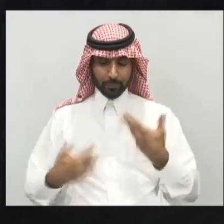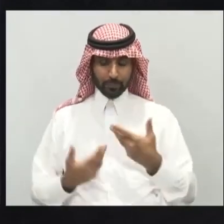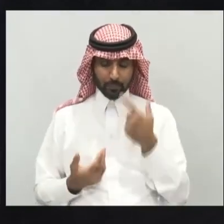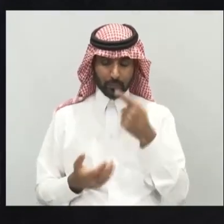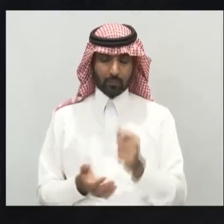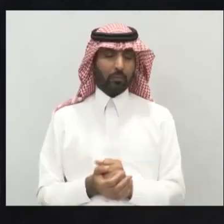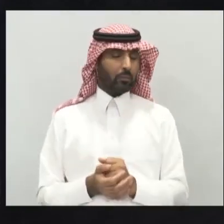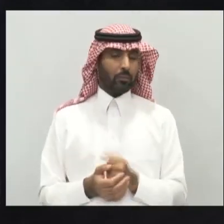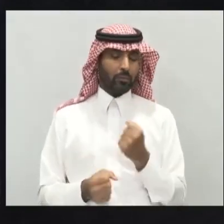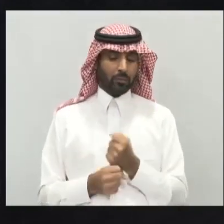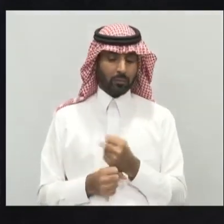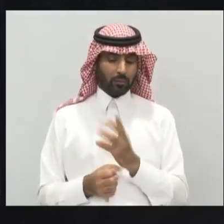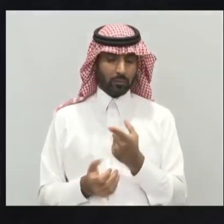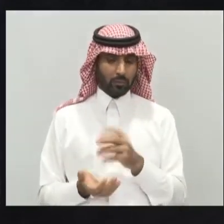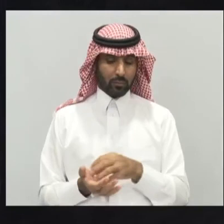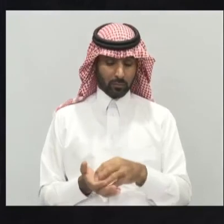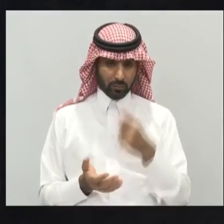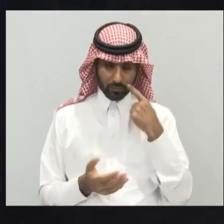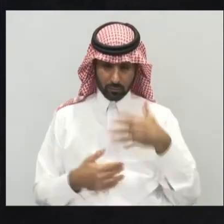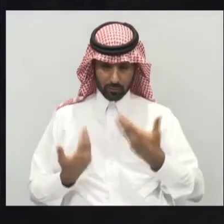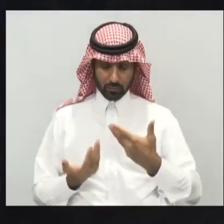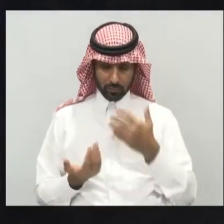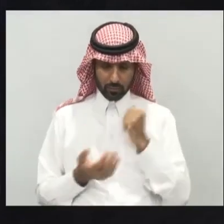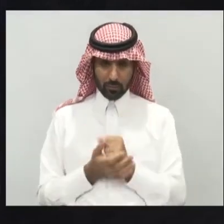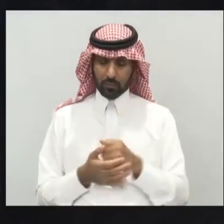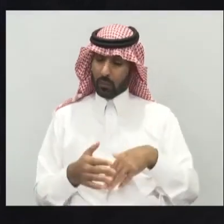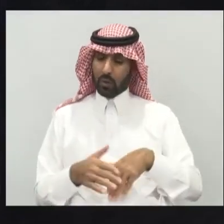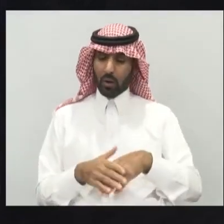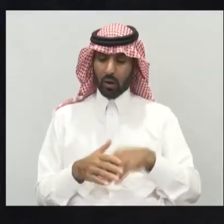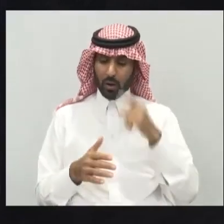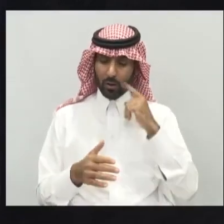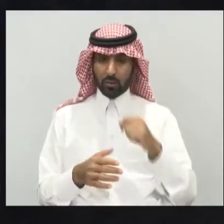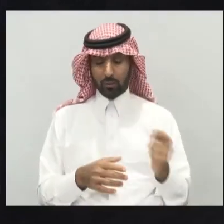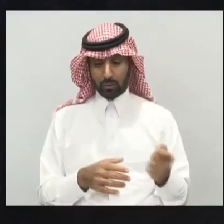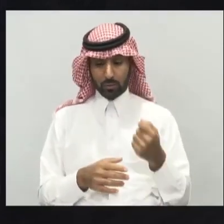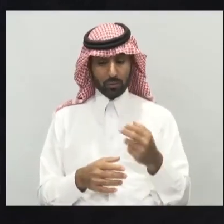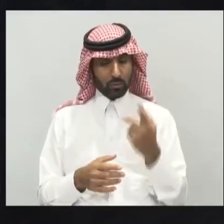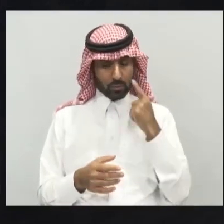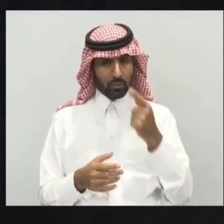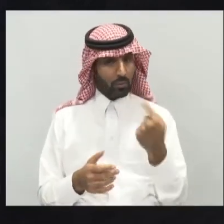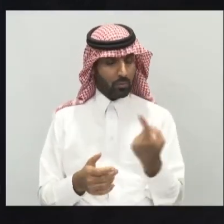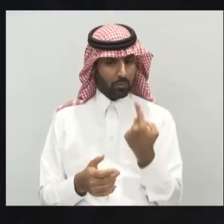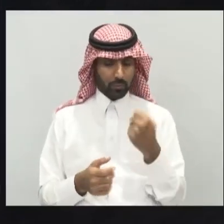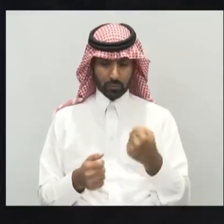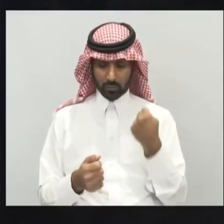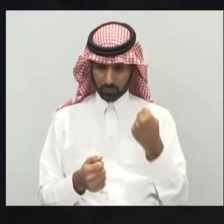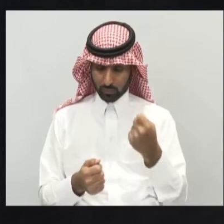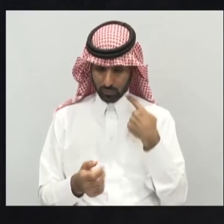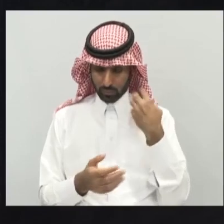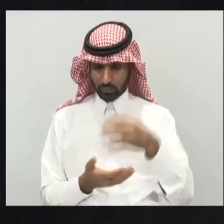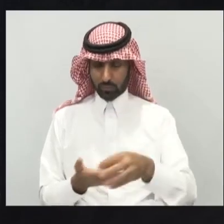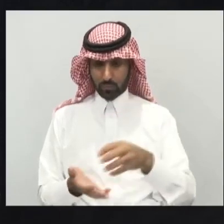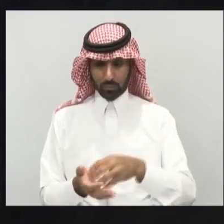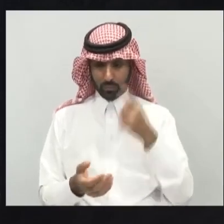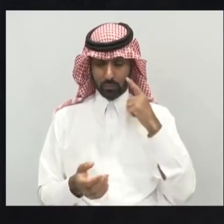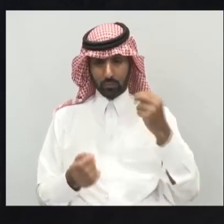Where do they do these adventures? You can see it where? Can you tell me examples? Yes, there are many